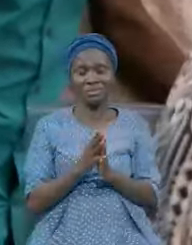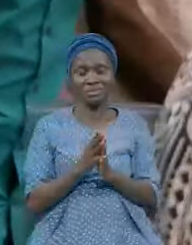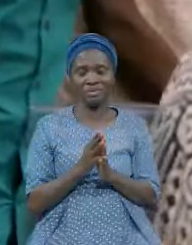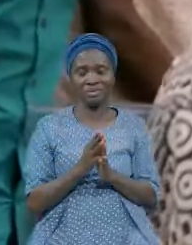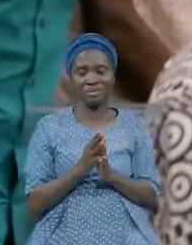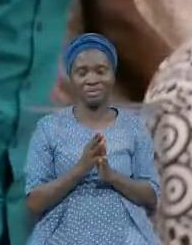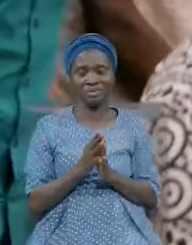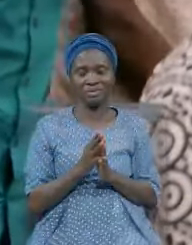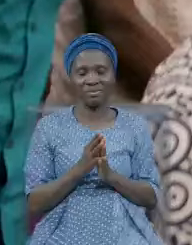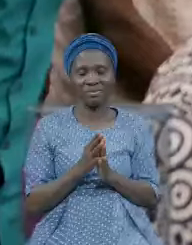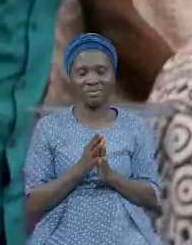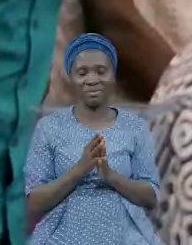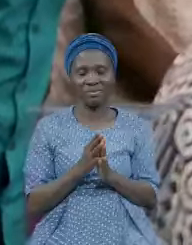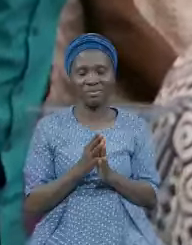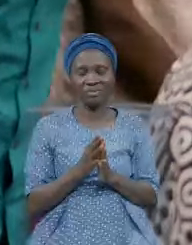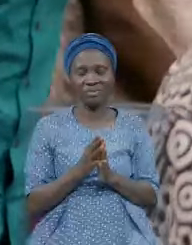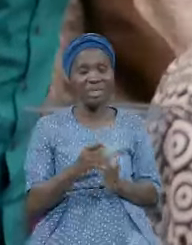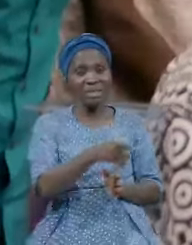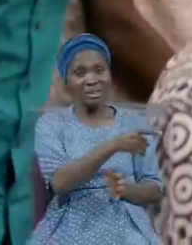They might call themselves by any name.